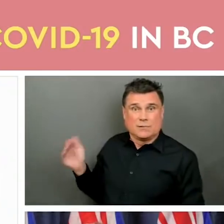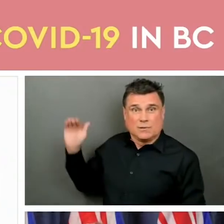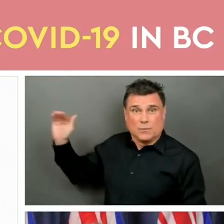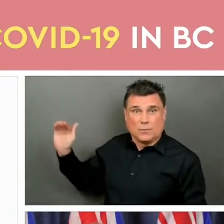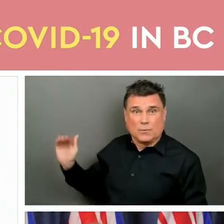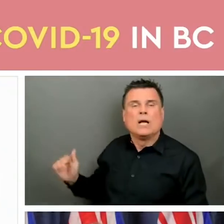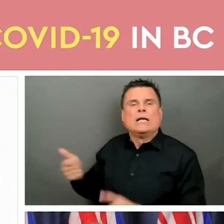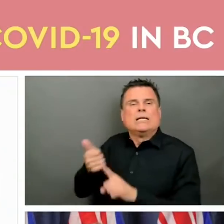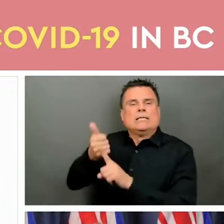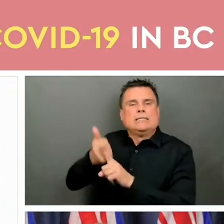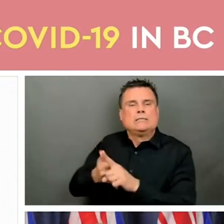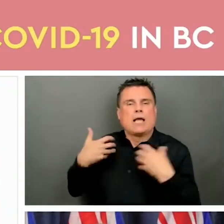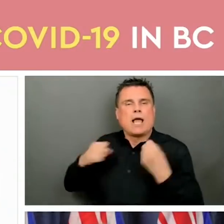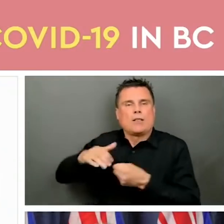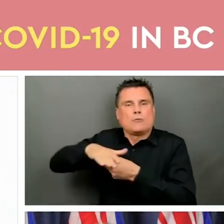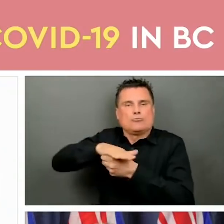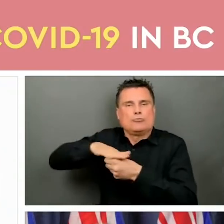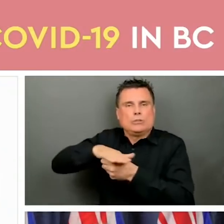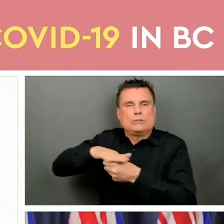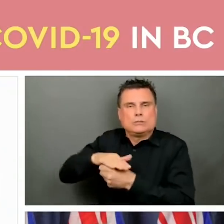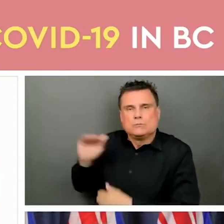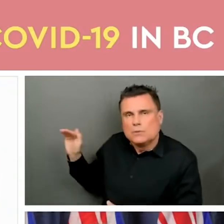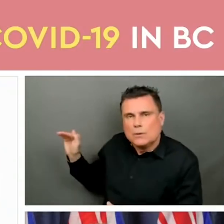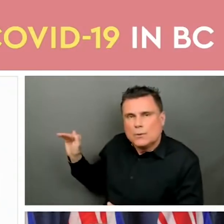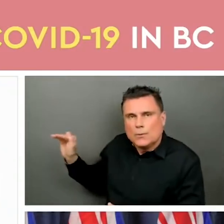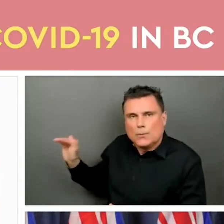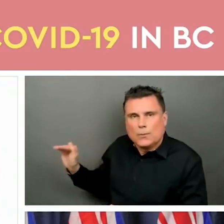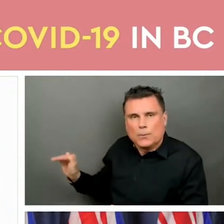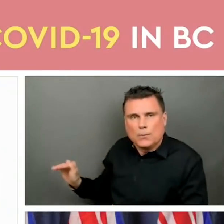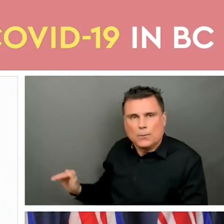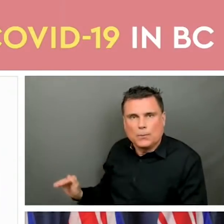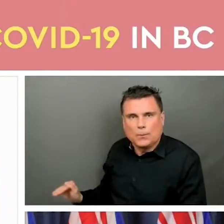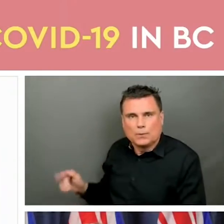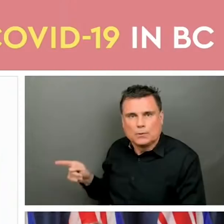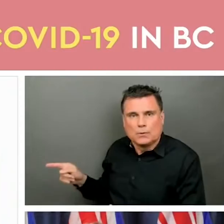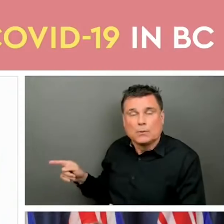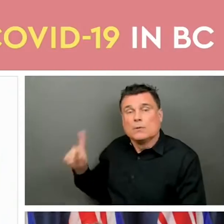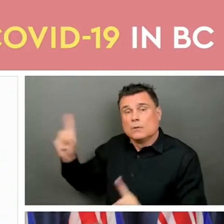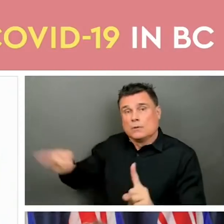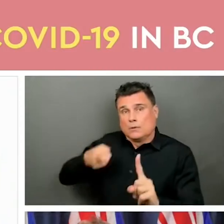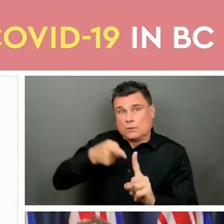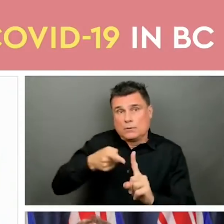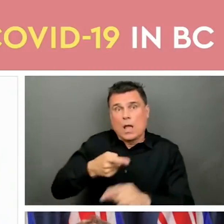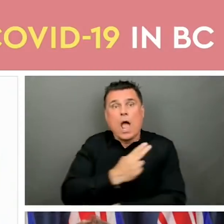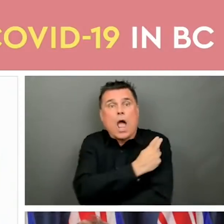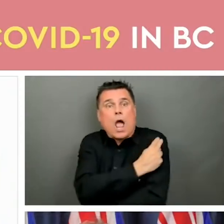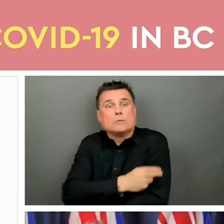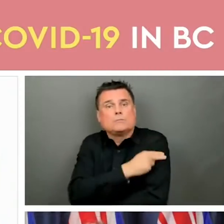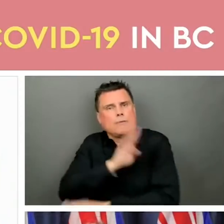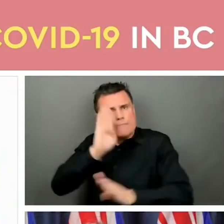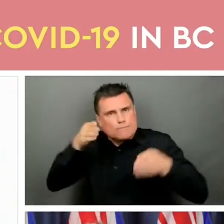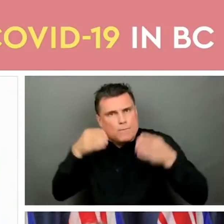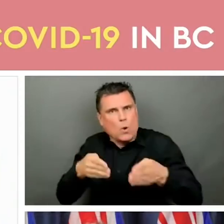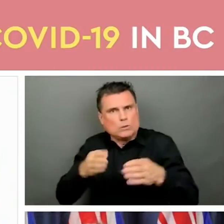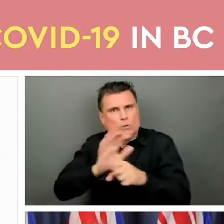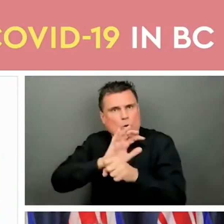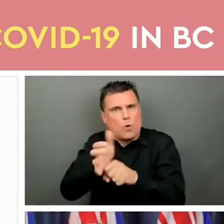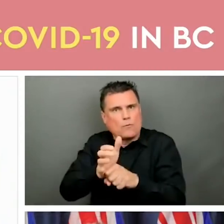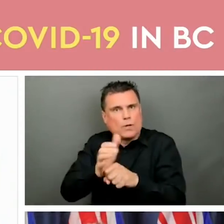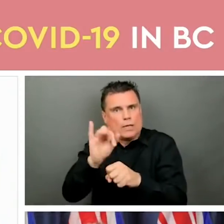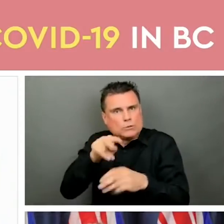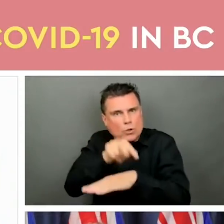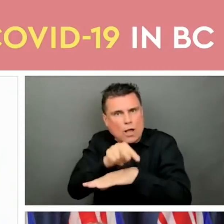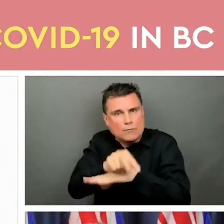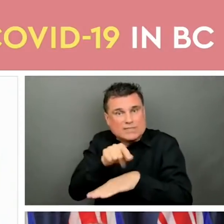provincial average, 94.9% of base beds. And further, that there is some utilization now of